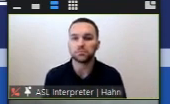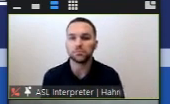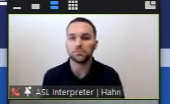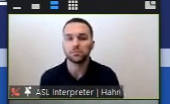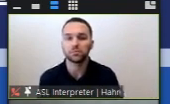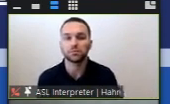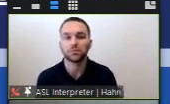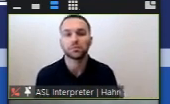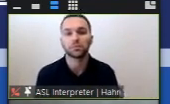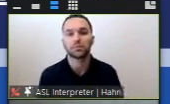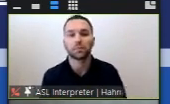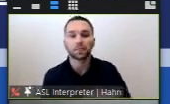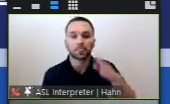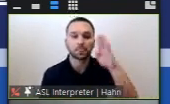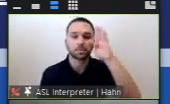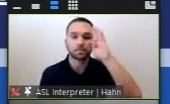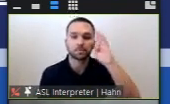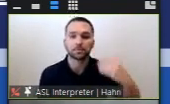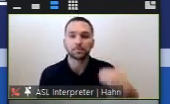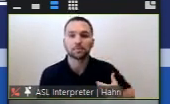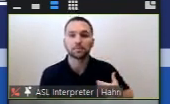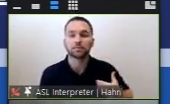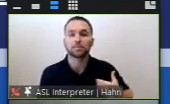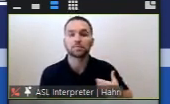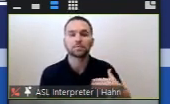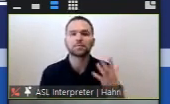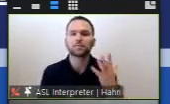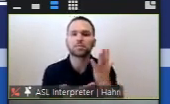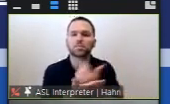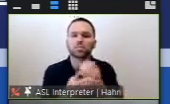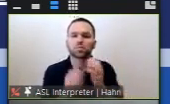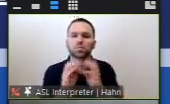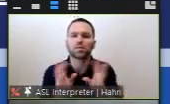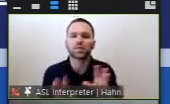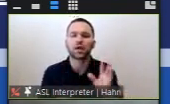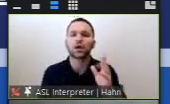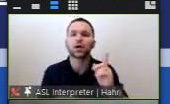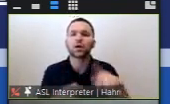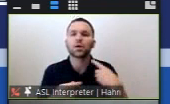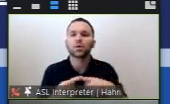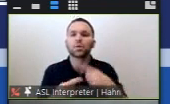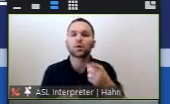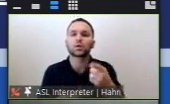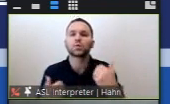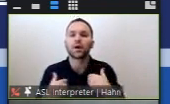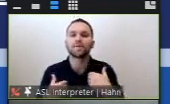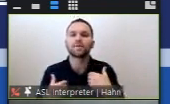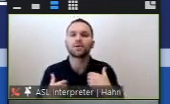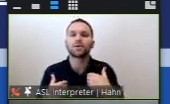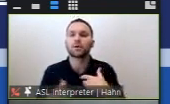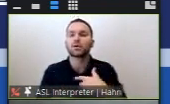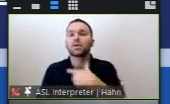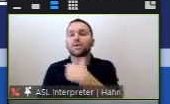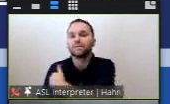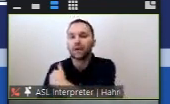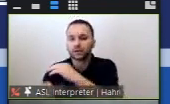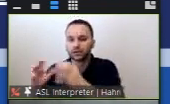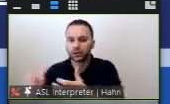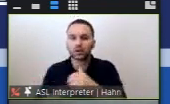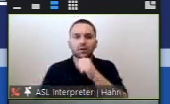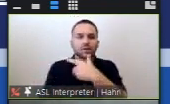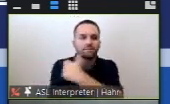Hello. I wanted to clarify, when you have the vaccinated versus unvaccinated